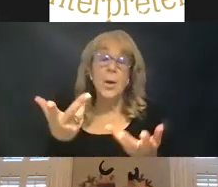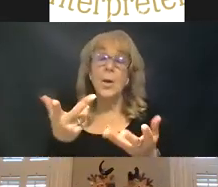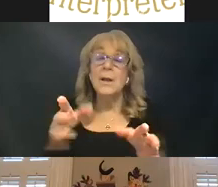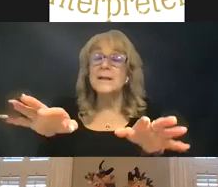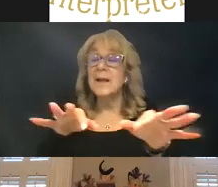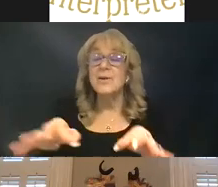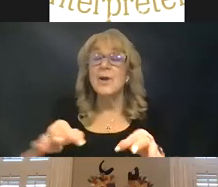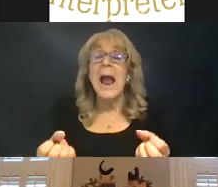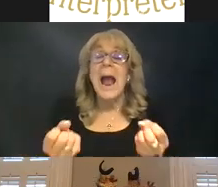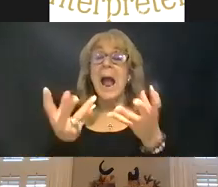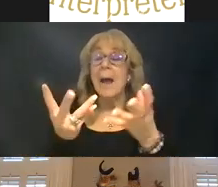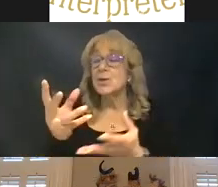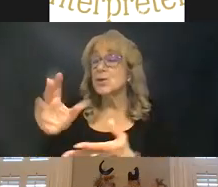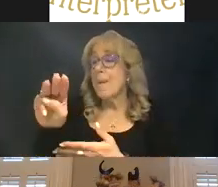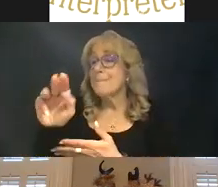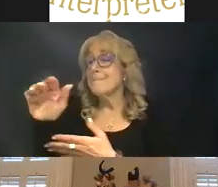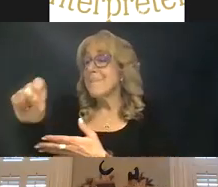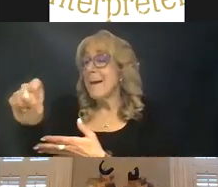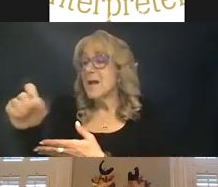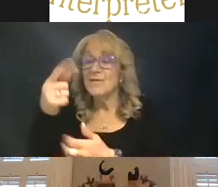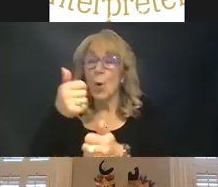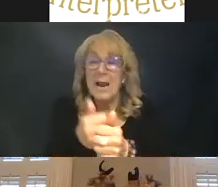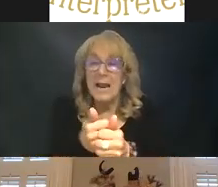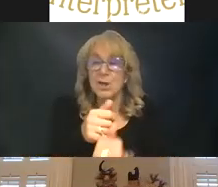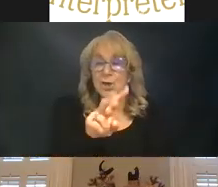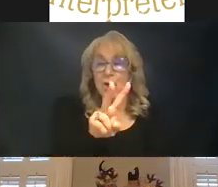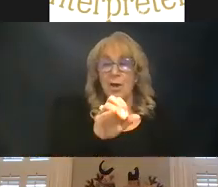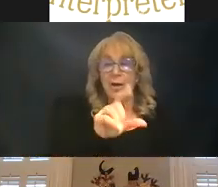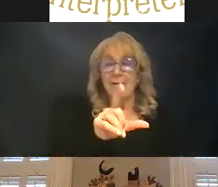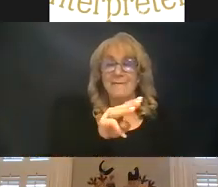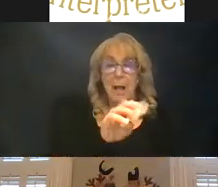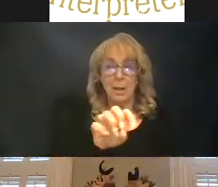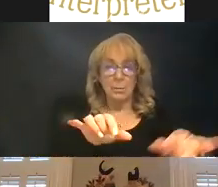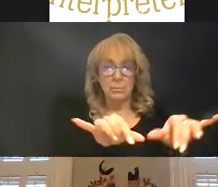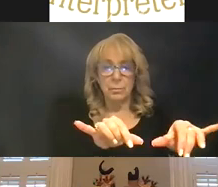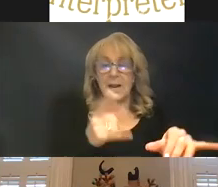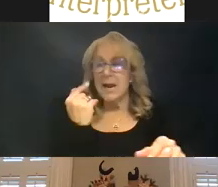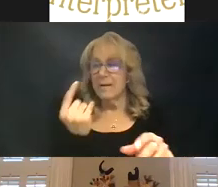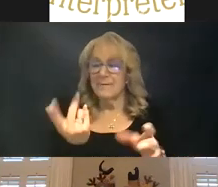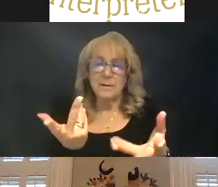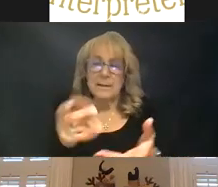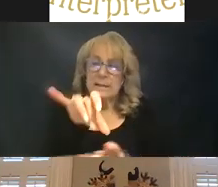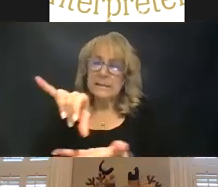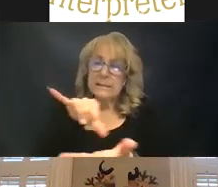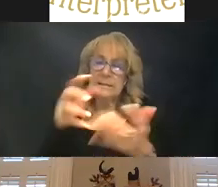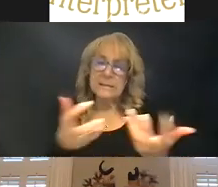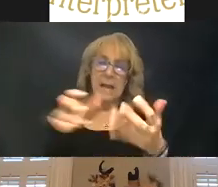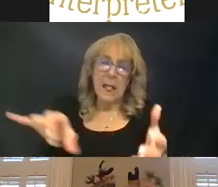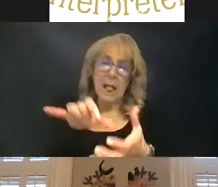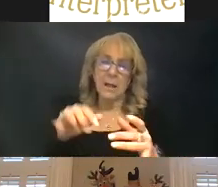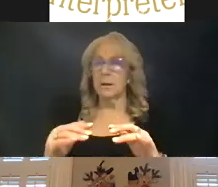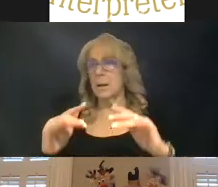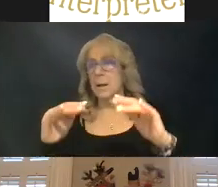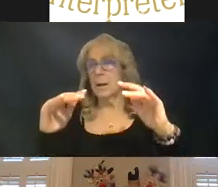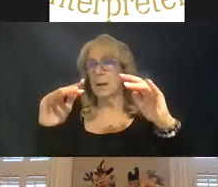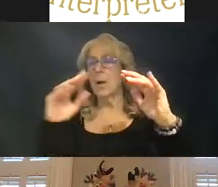per volume. And like I said, oil and water is an example. If you're trying to make salad dressing, that oil just keeps popping up to the top and the water keeps going down to